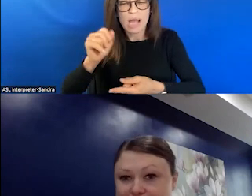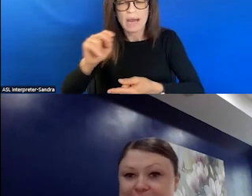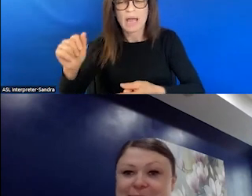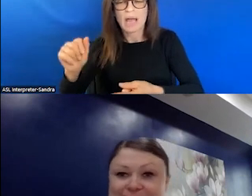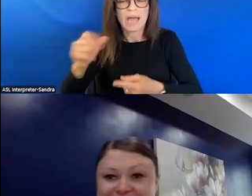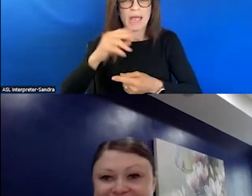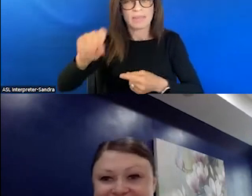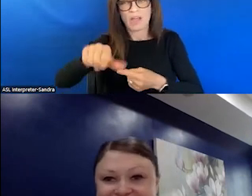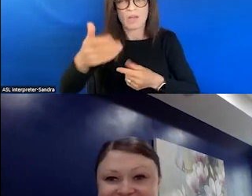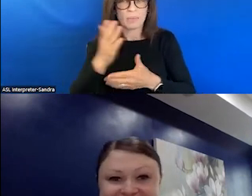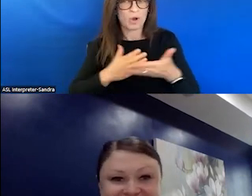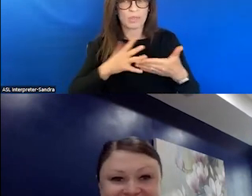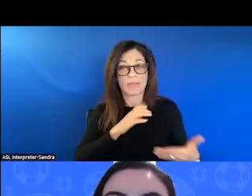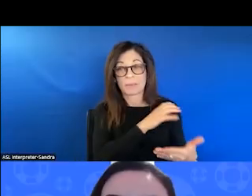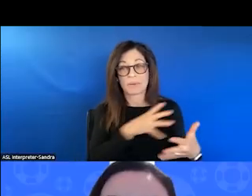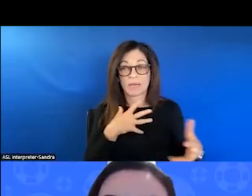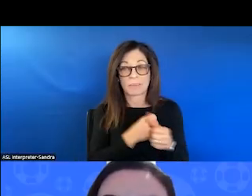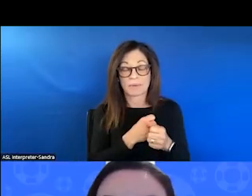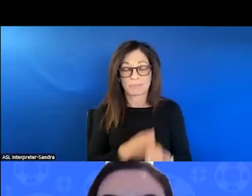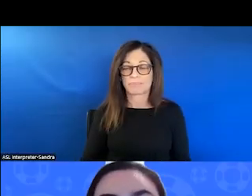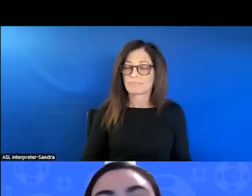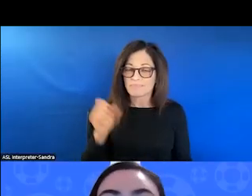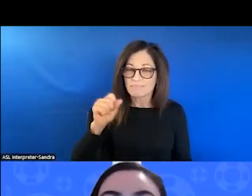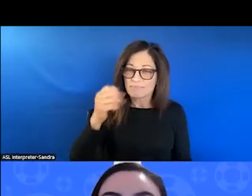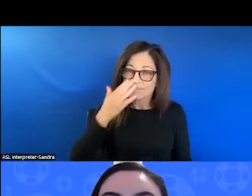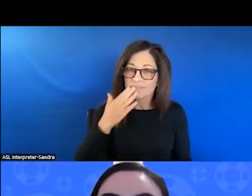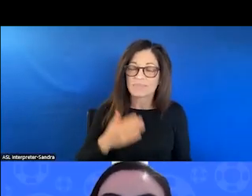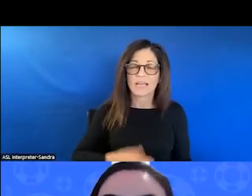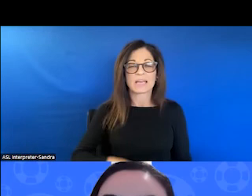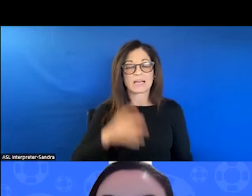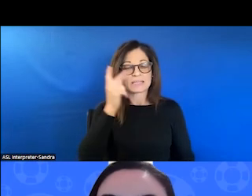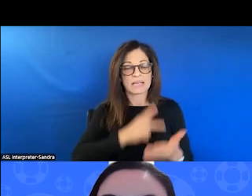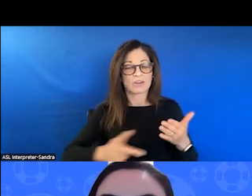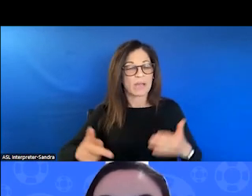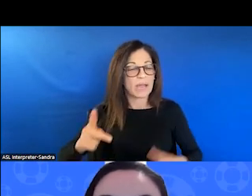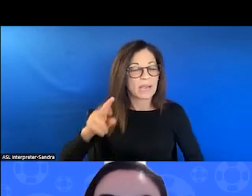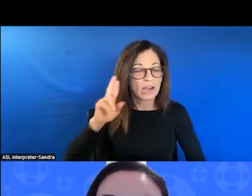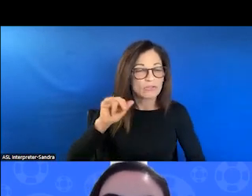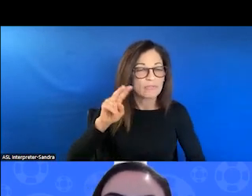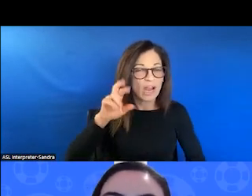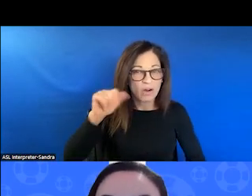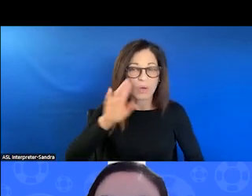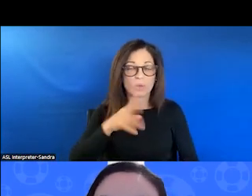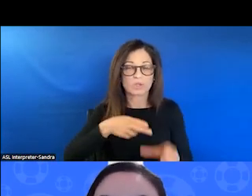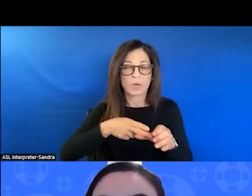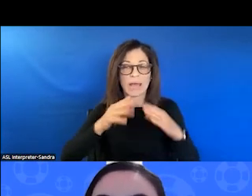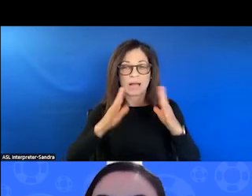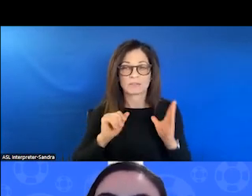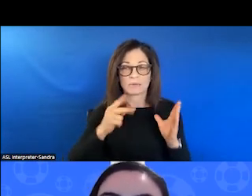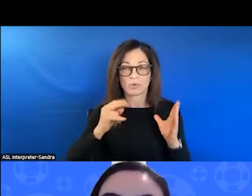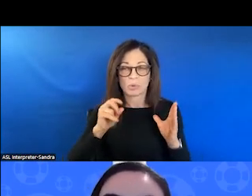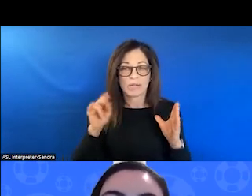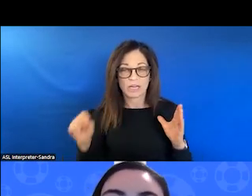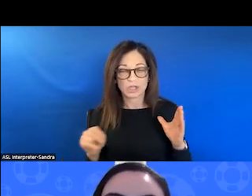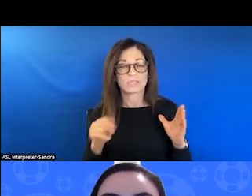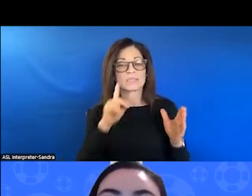committee updates. Sure, yeah, so Secretary Becerra is going to be joining the House Appropriations Labor HHS Subcommittee